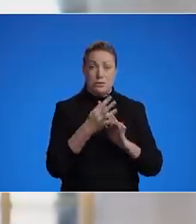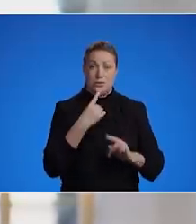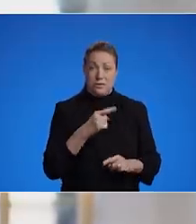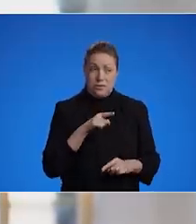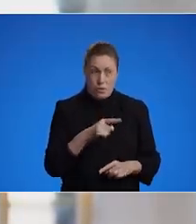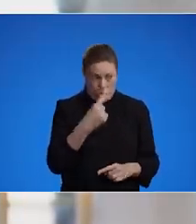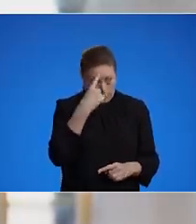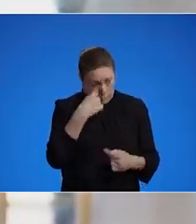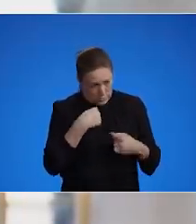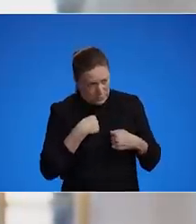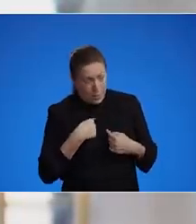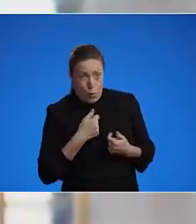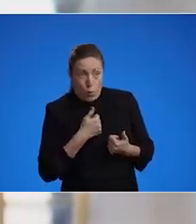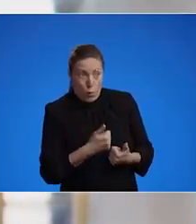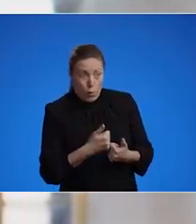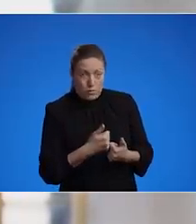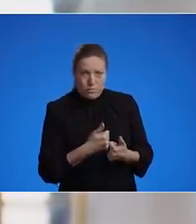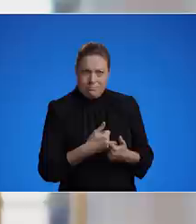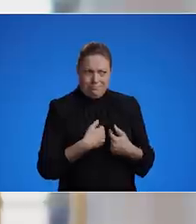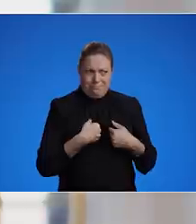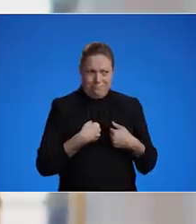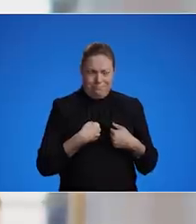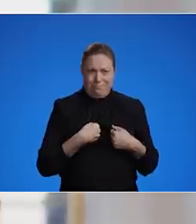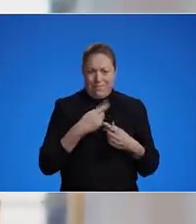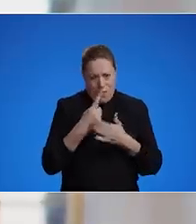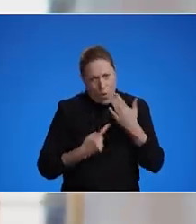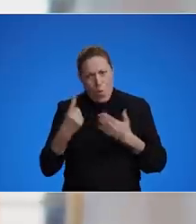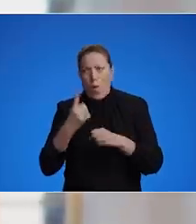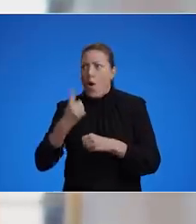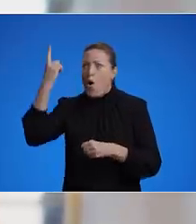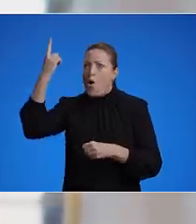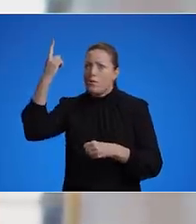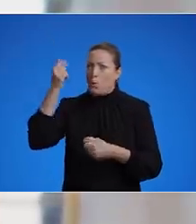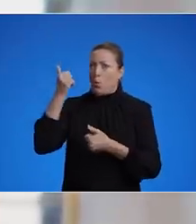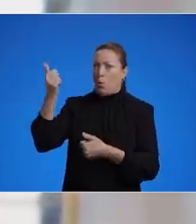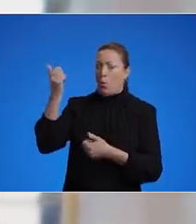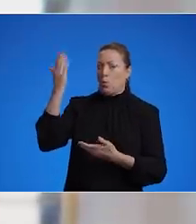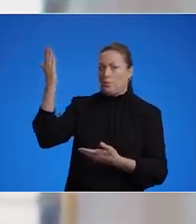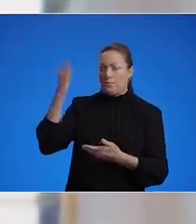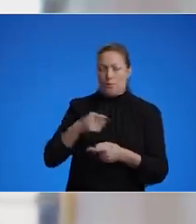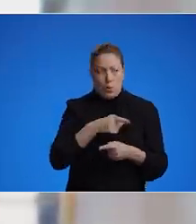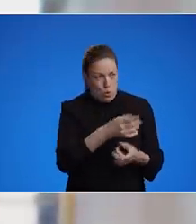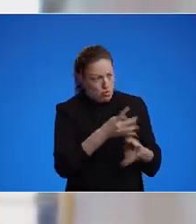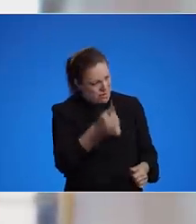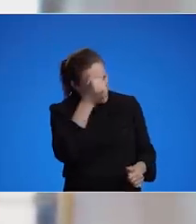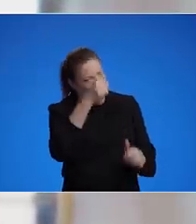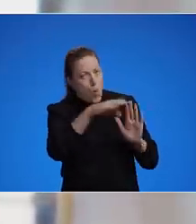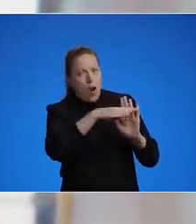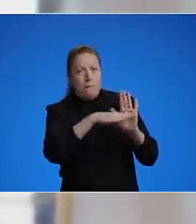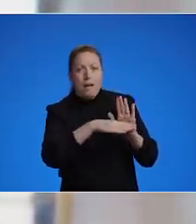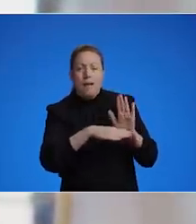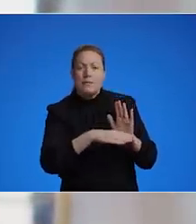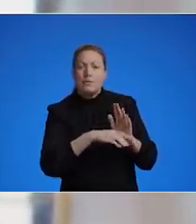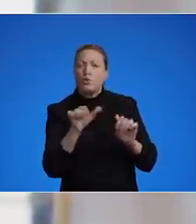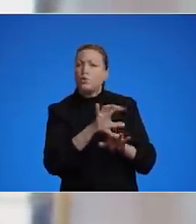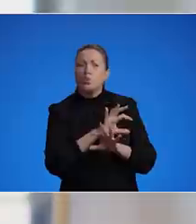you call me good? No one is good but God alone. You know the commandments. You must